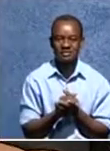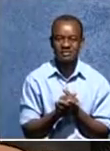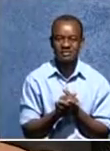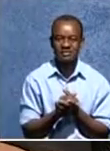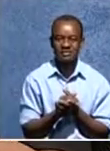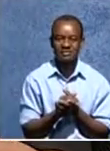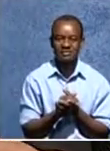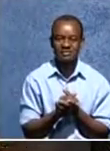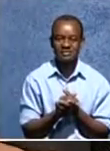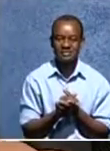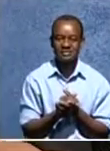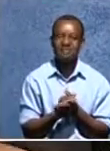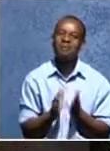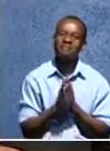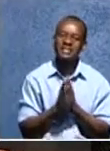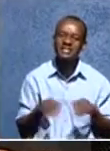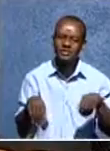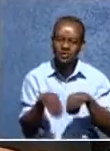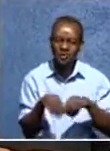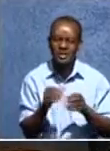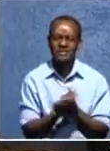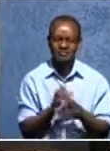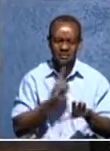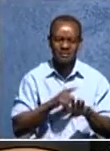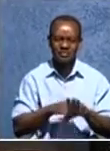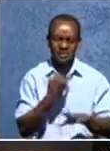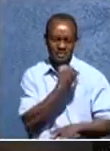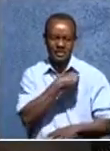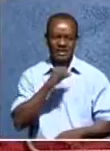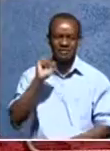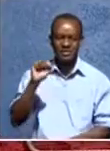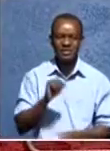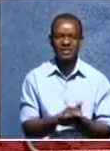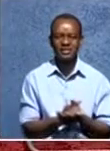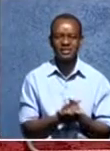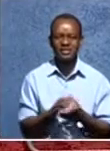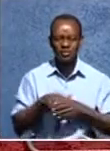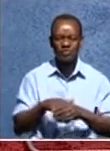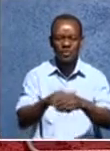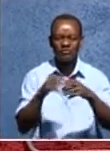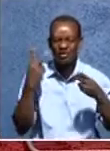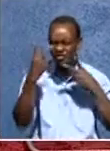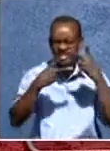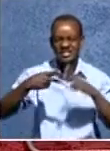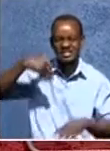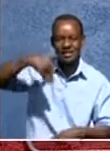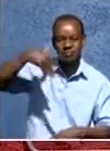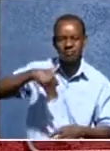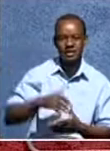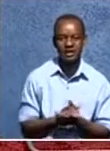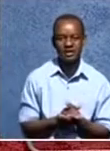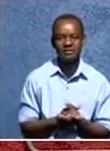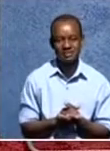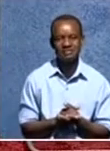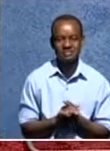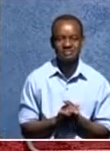Once in a lifetime. Yes. But please, take your children, take your family, and let's see the beautiful country of ours. Madam Petzold, you have 2 seconds to say happy birthday, Namibia. Well,